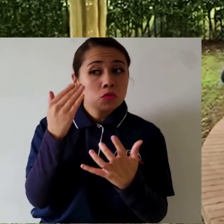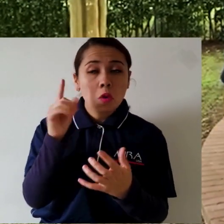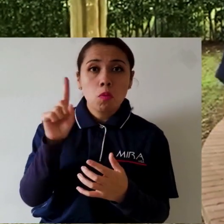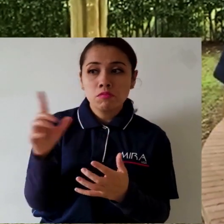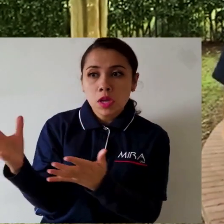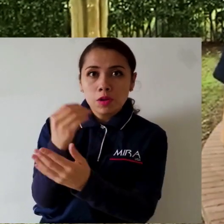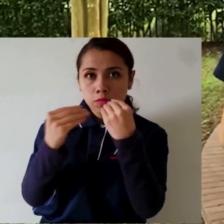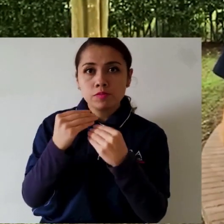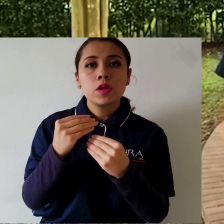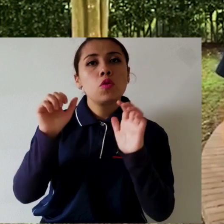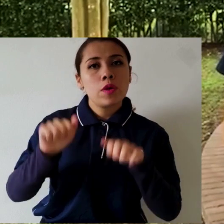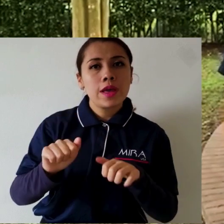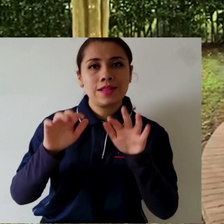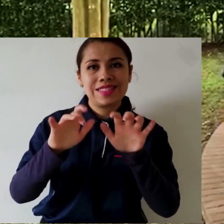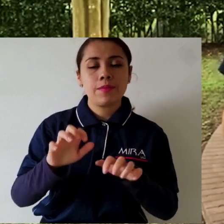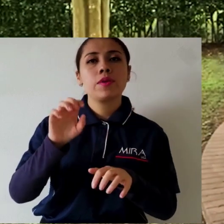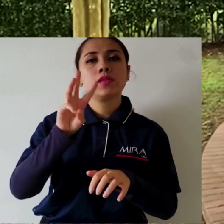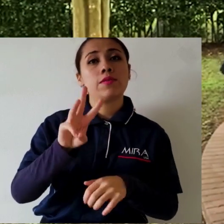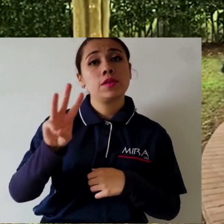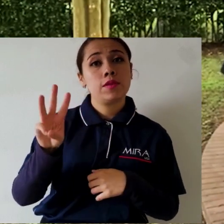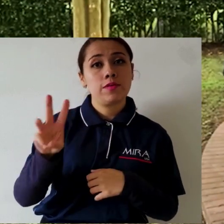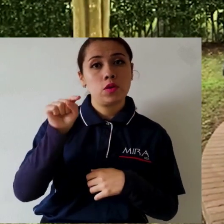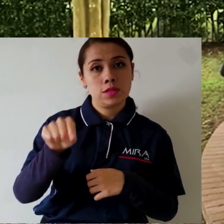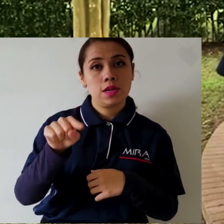please visit